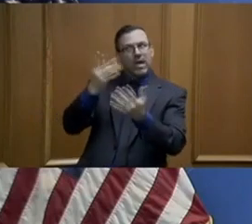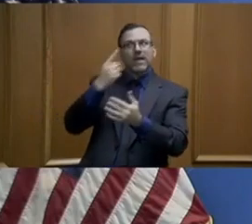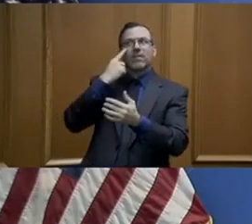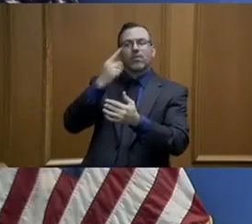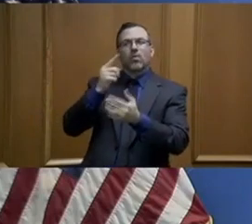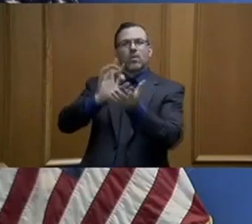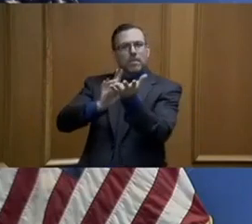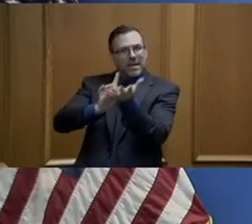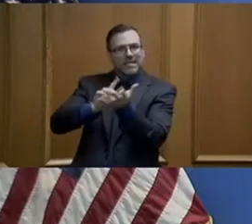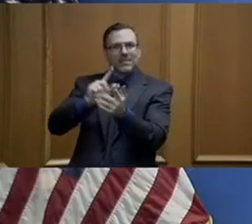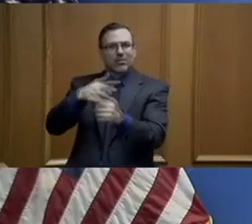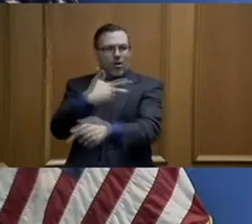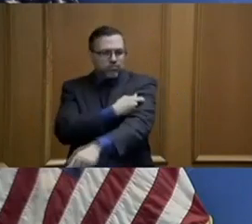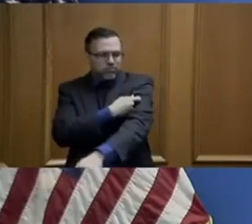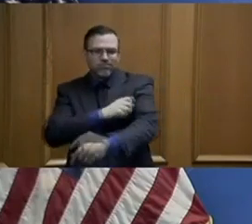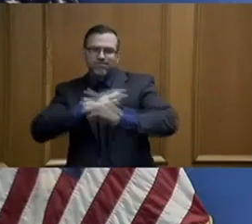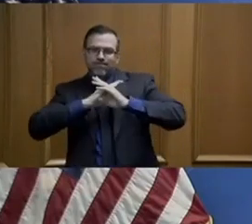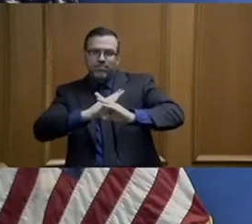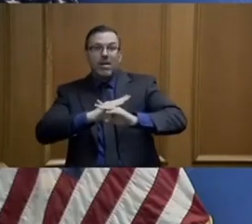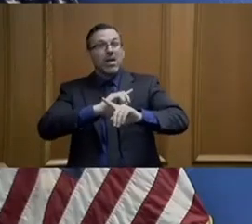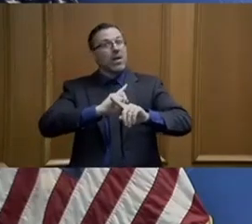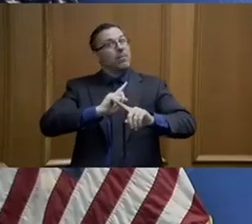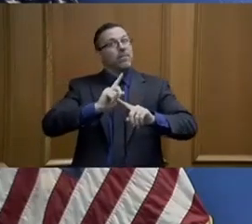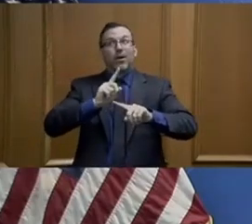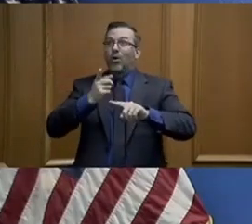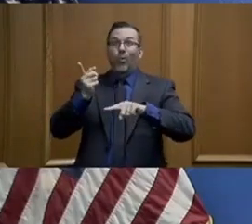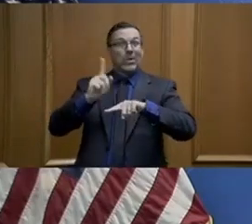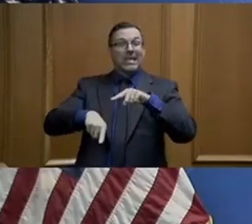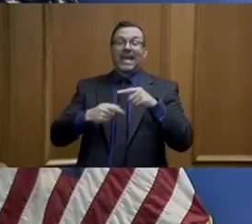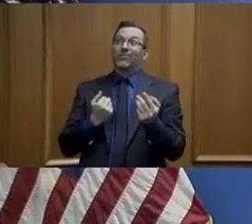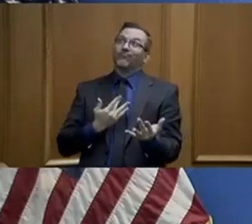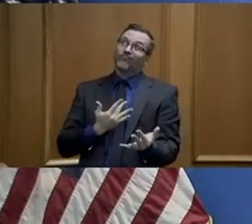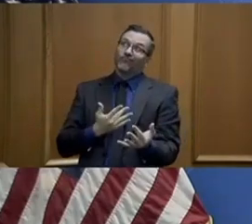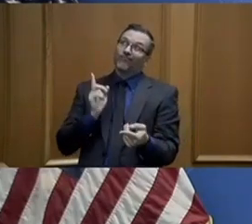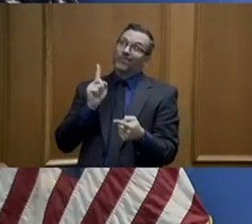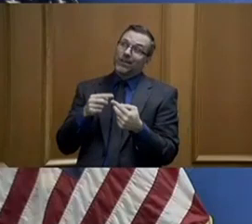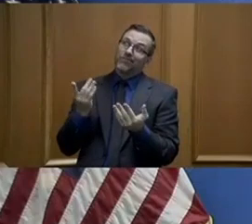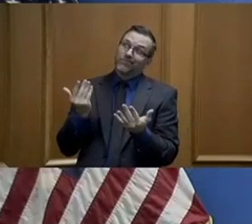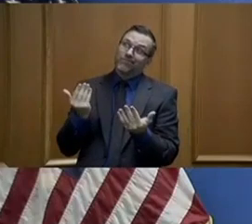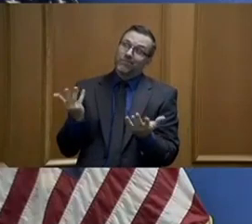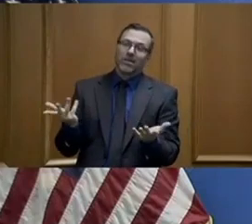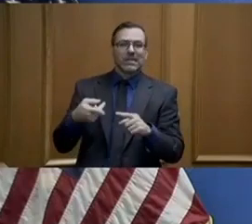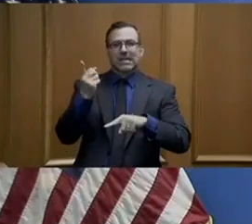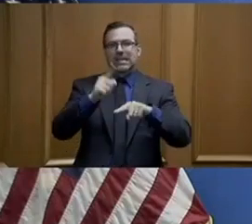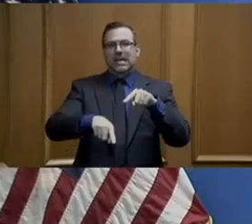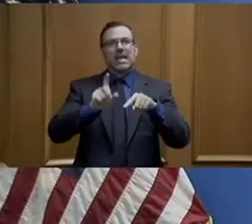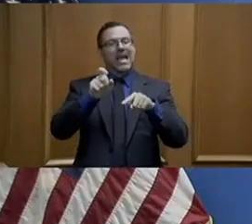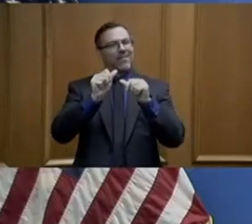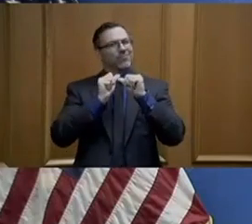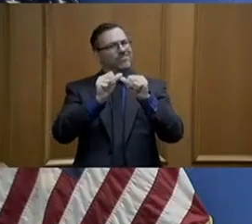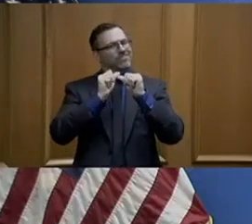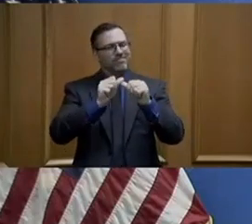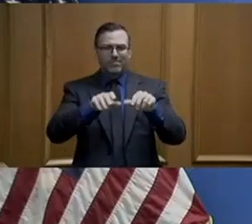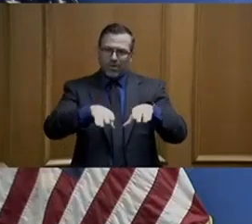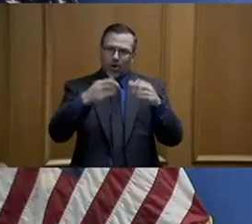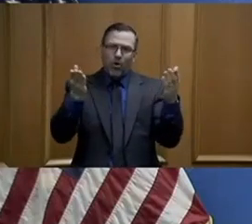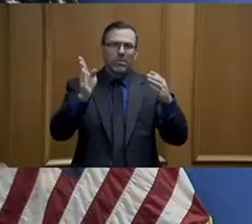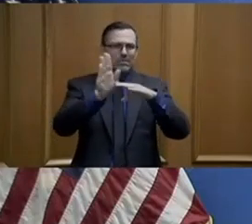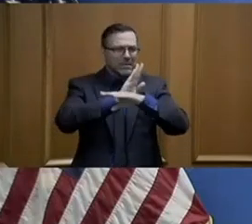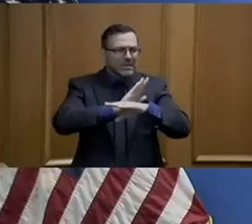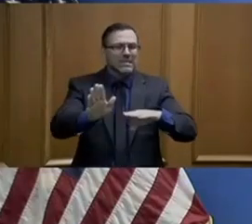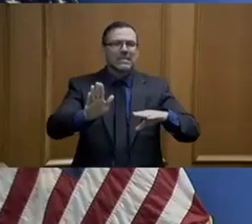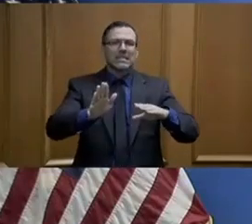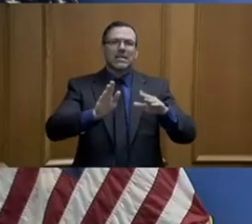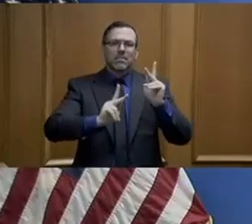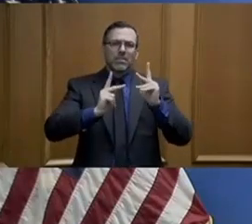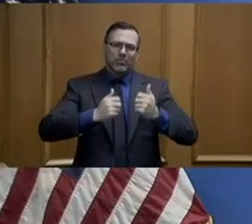away. But until that time, we have to find new ways of living our lives and operating our businesses that will allow us to